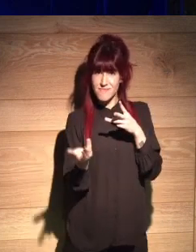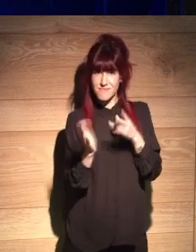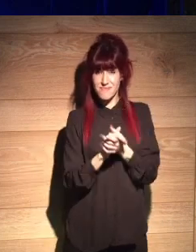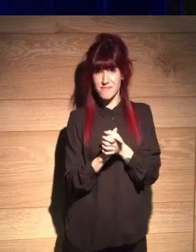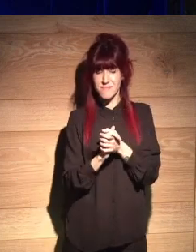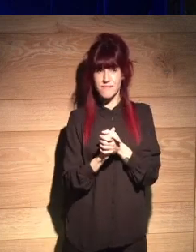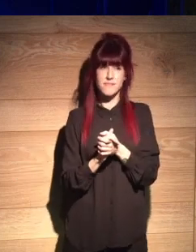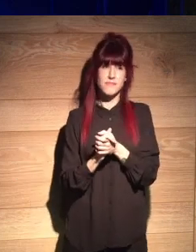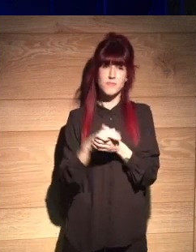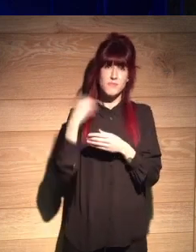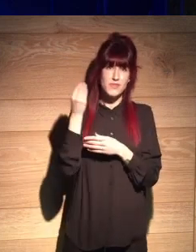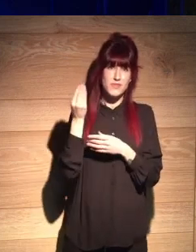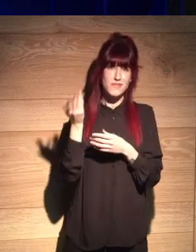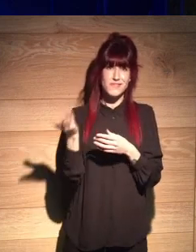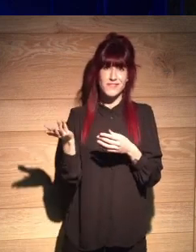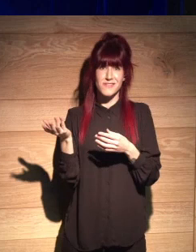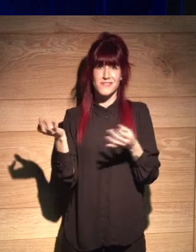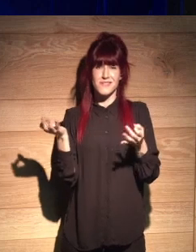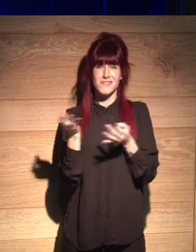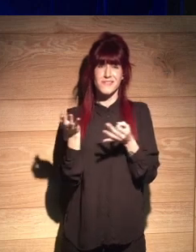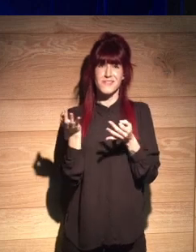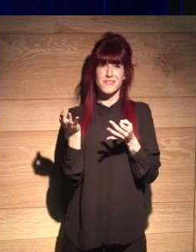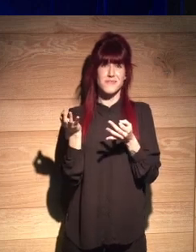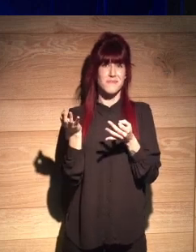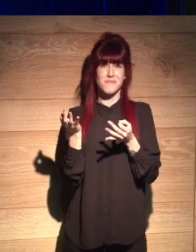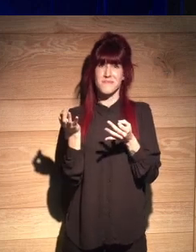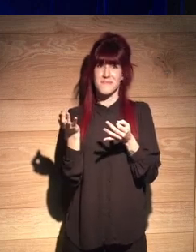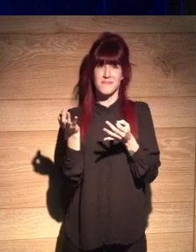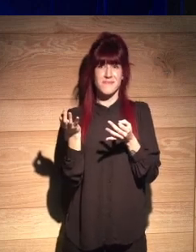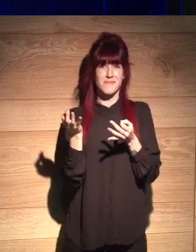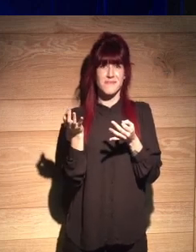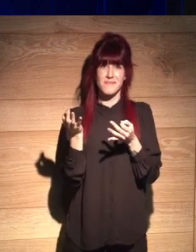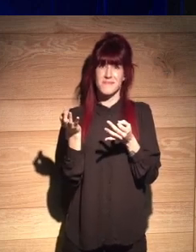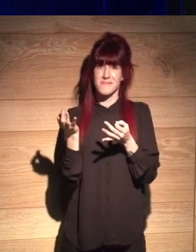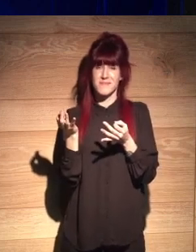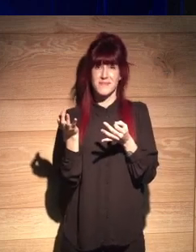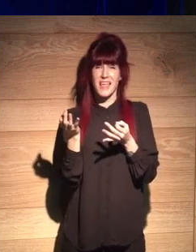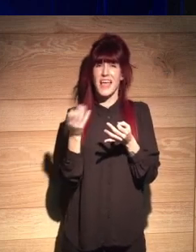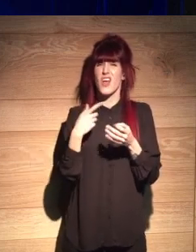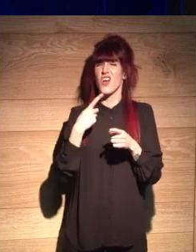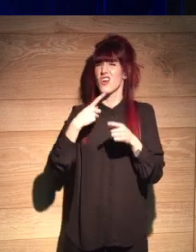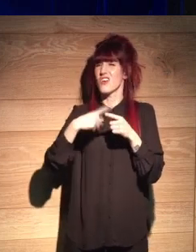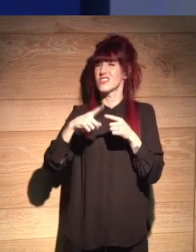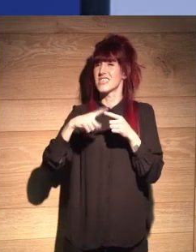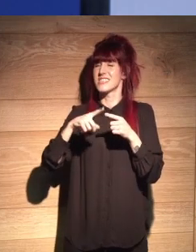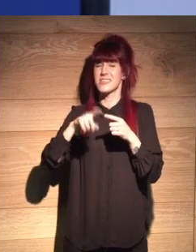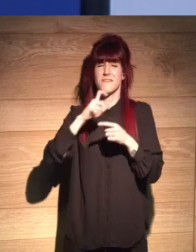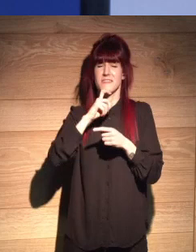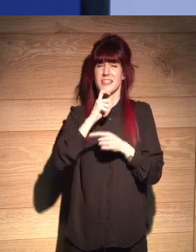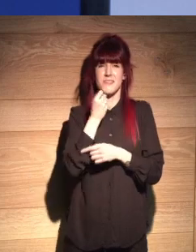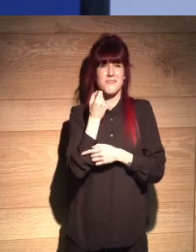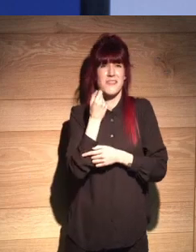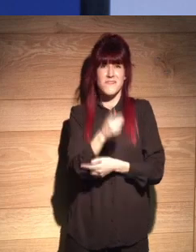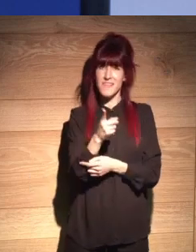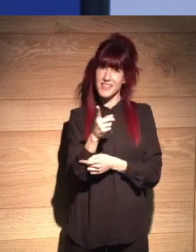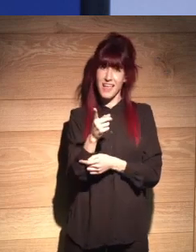think we should not do things too complicated. That is one of my main